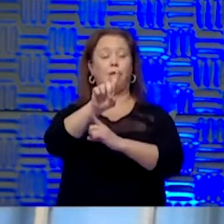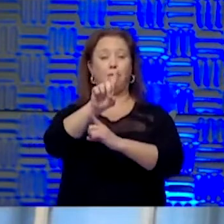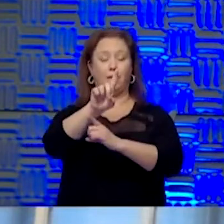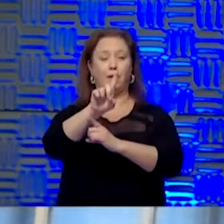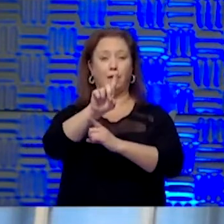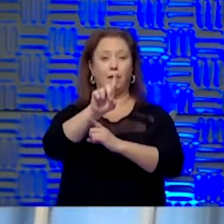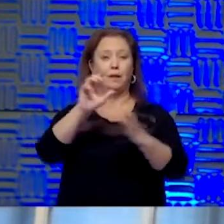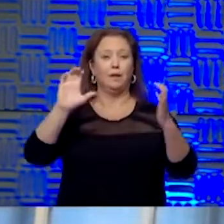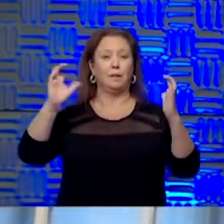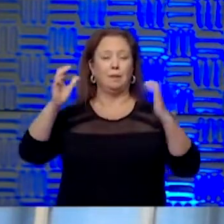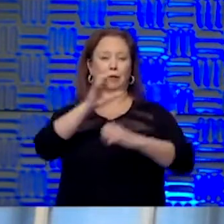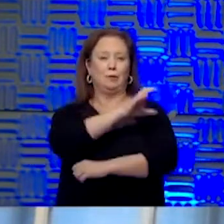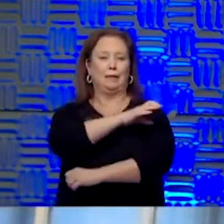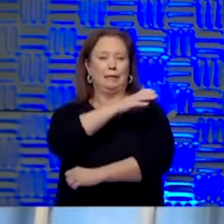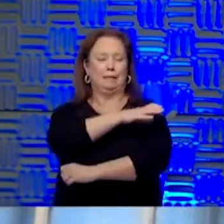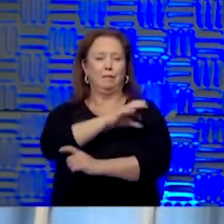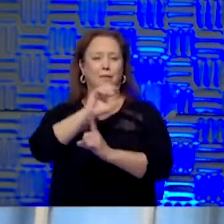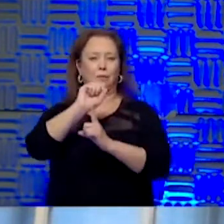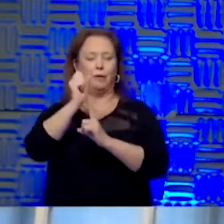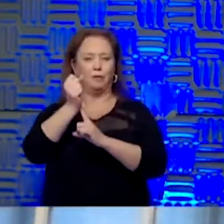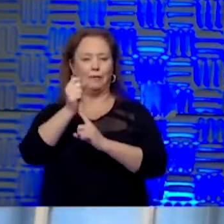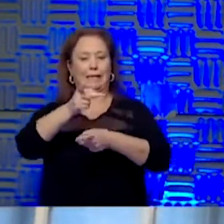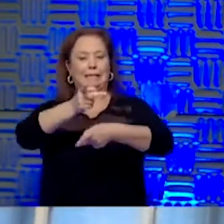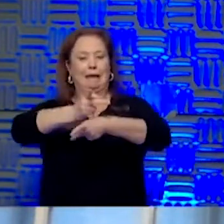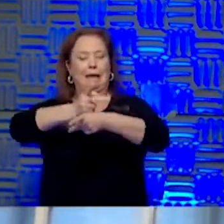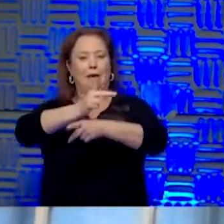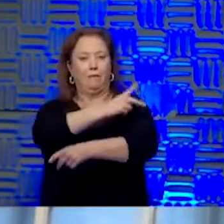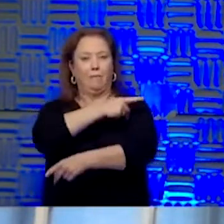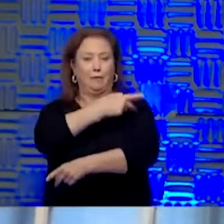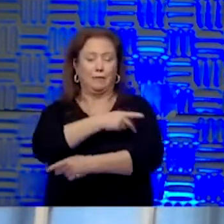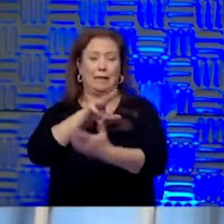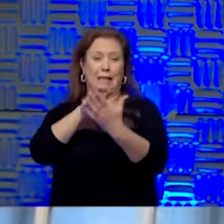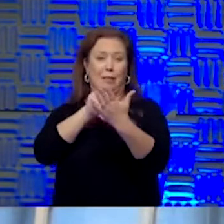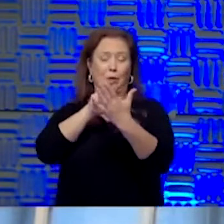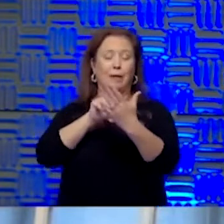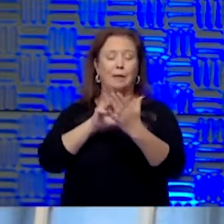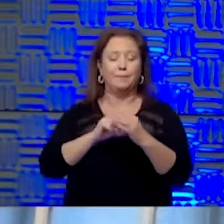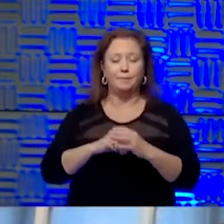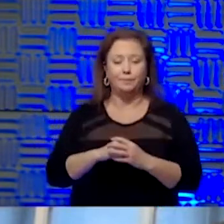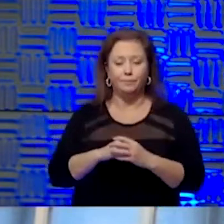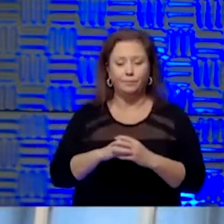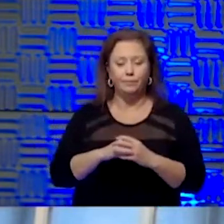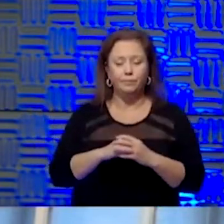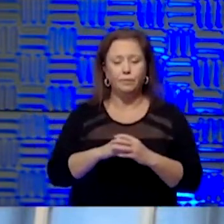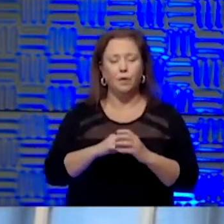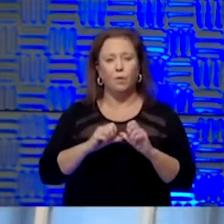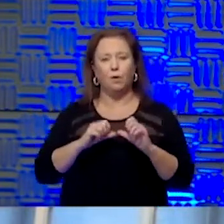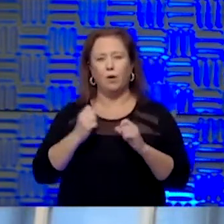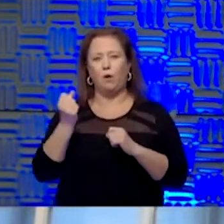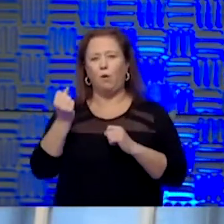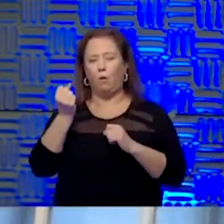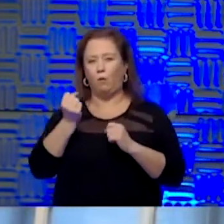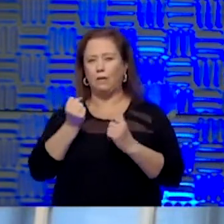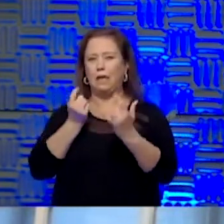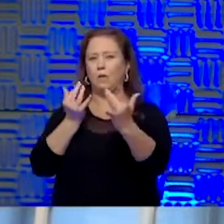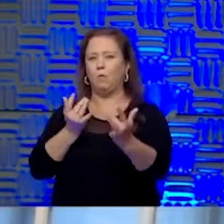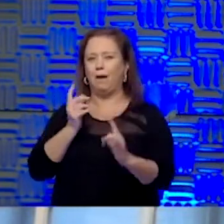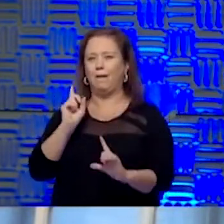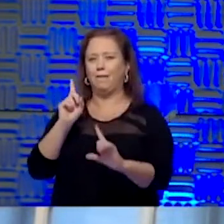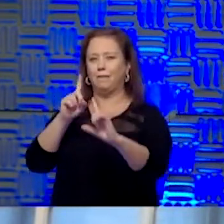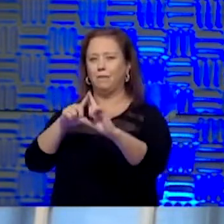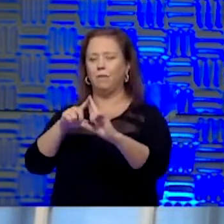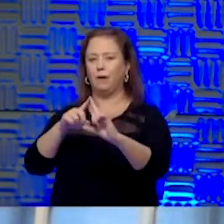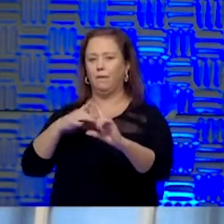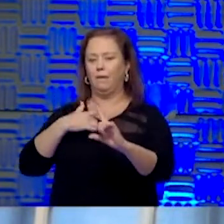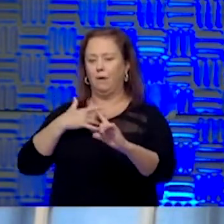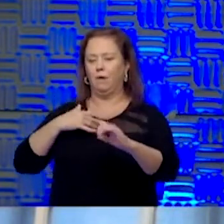in the clinical settings, taking care of patients and learning. But we're going to wait until we're pretty comfortable that we've got an adequate